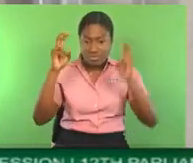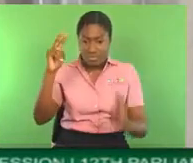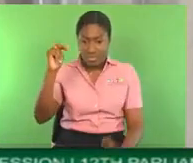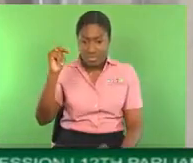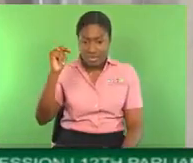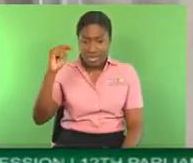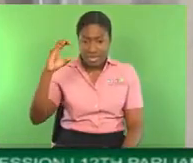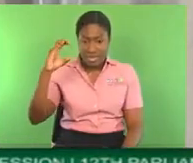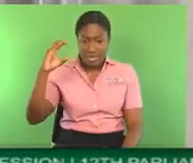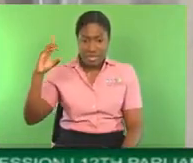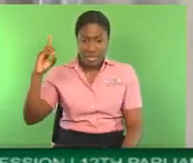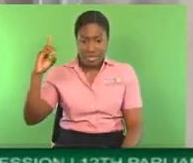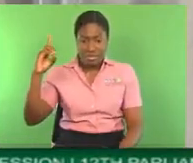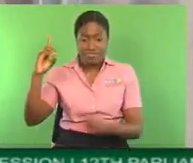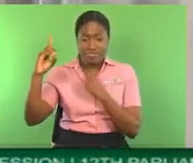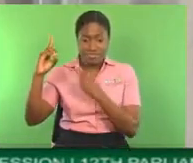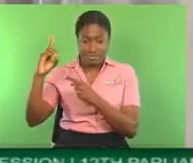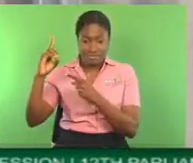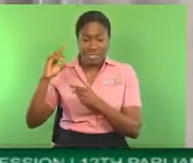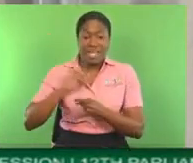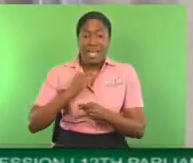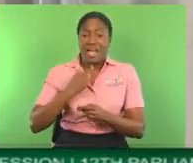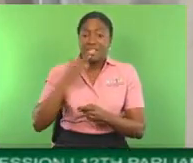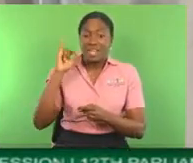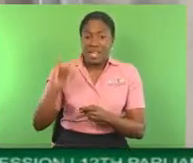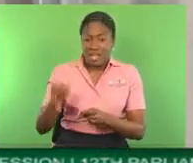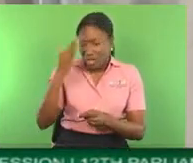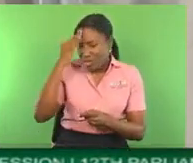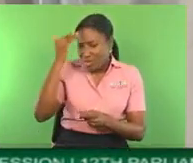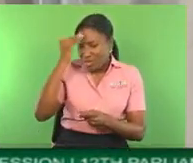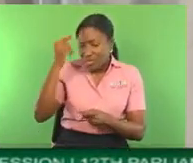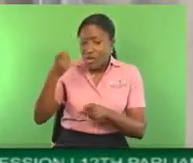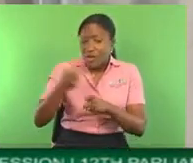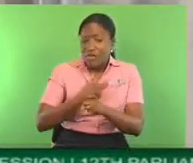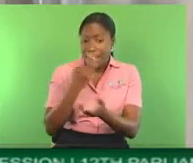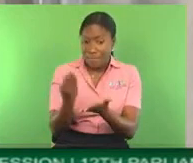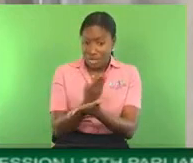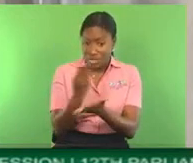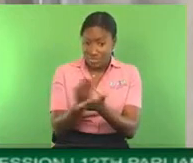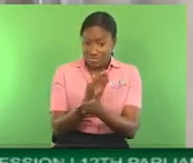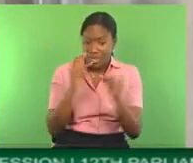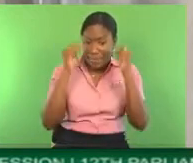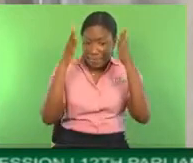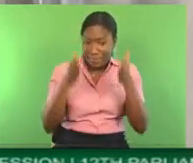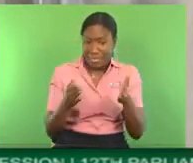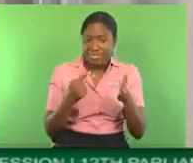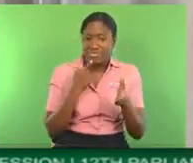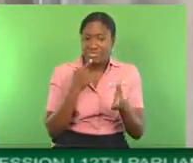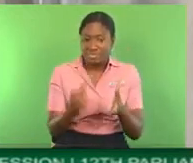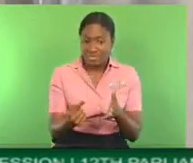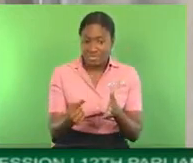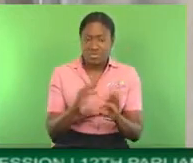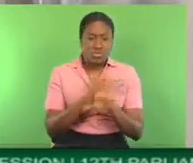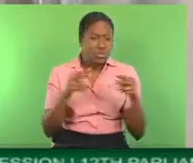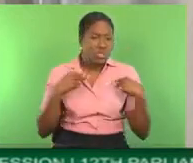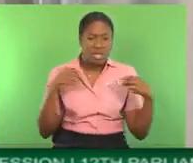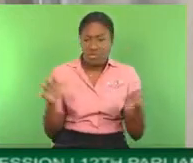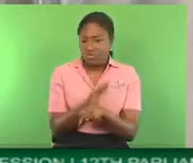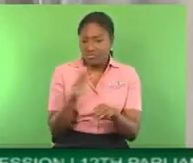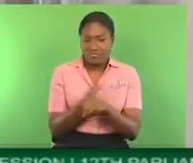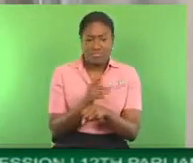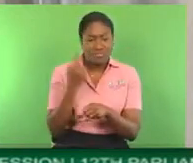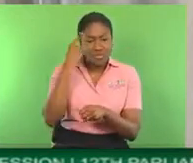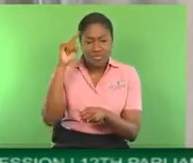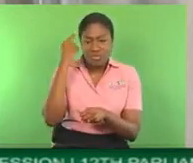say this is because from the budget, the minister says there is little to none on the chronic disease program.